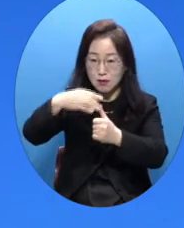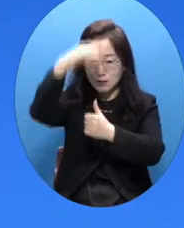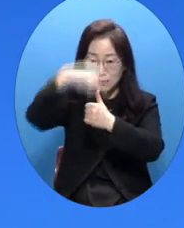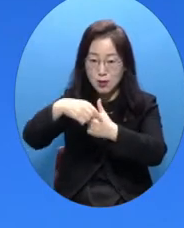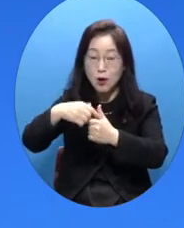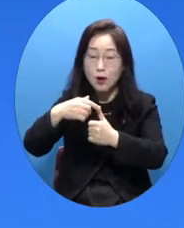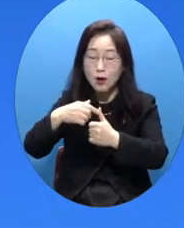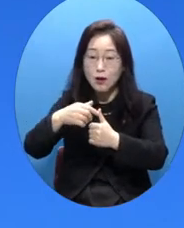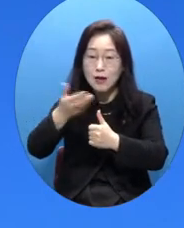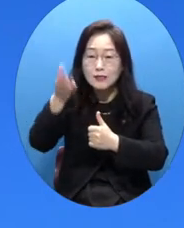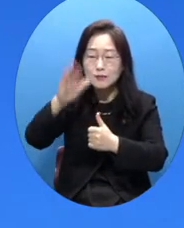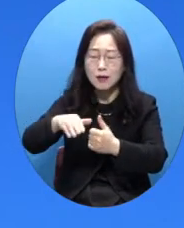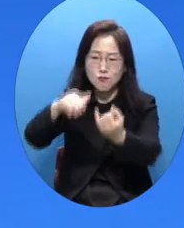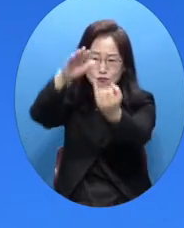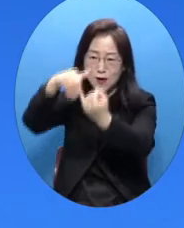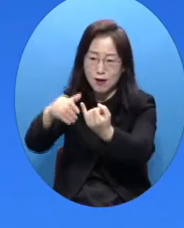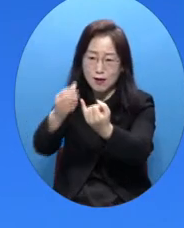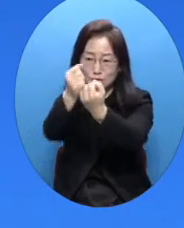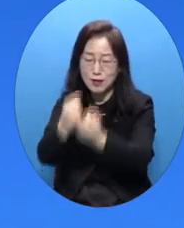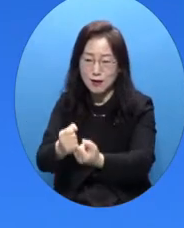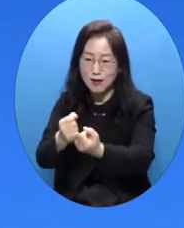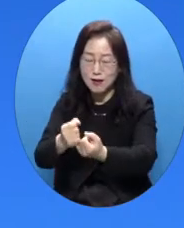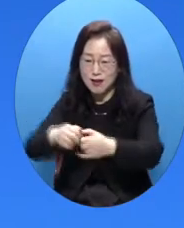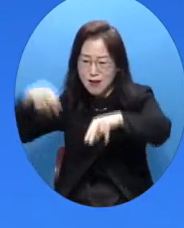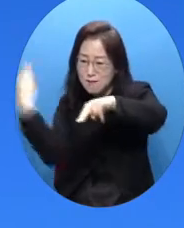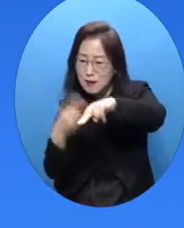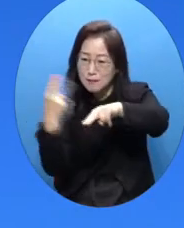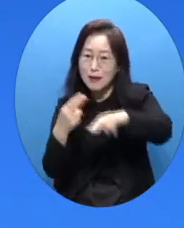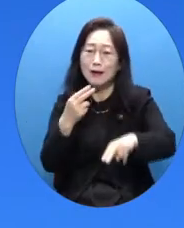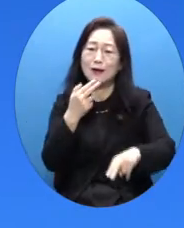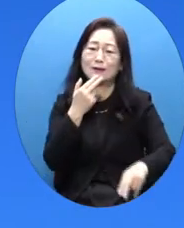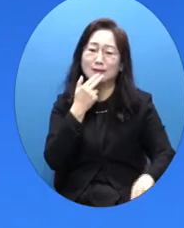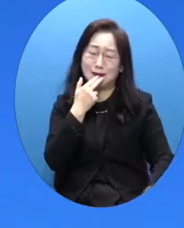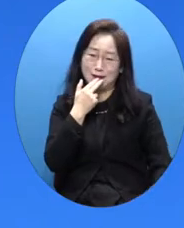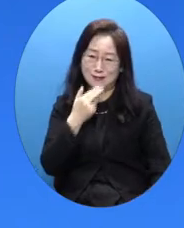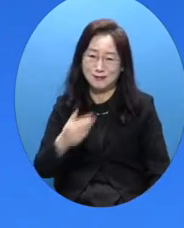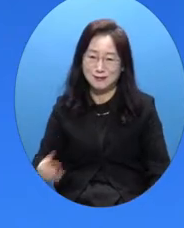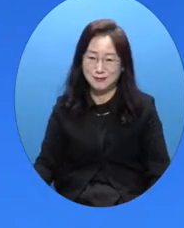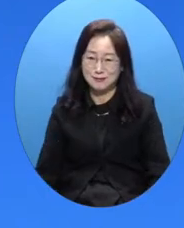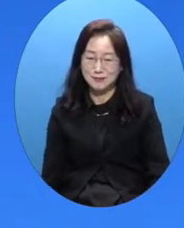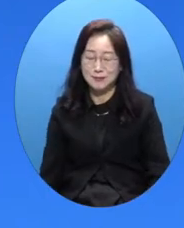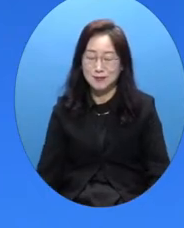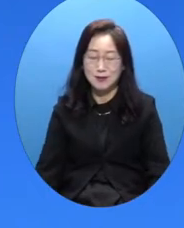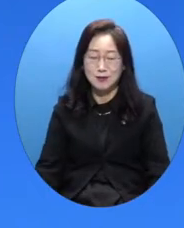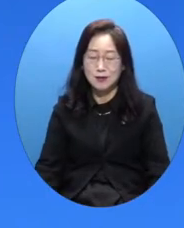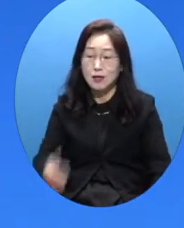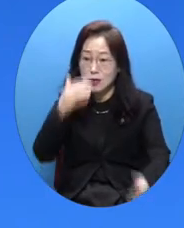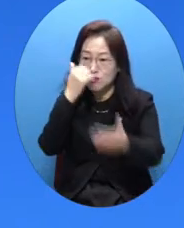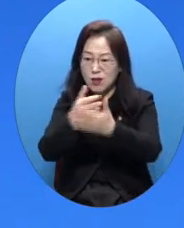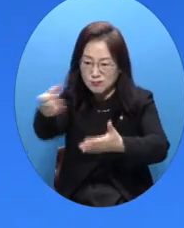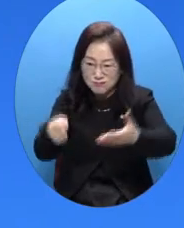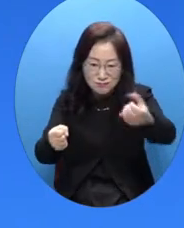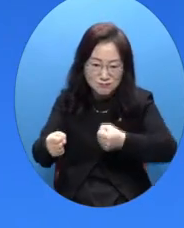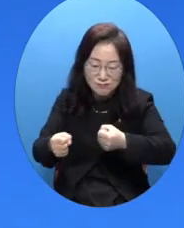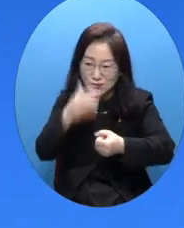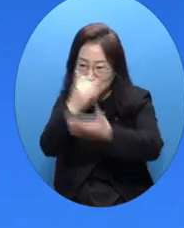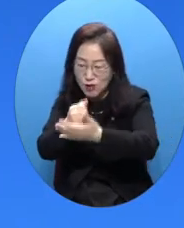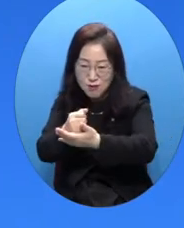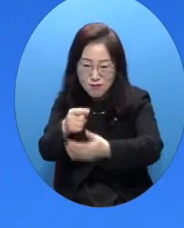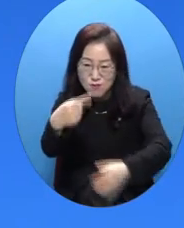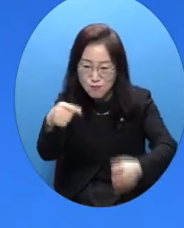did not blame him the Bible didn't say Joseph hit them 100 times